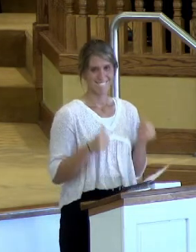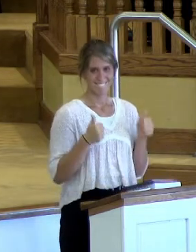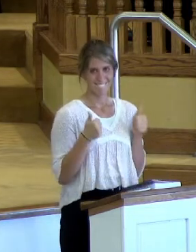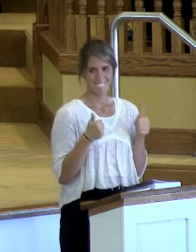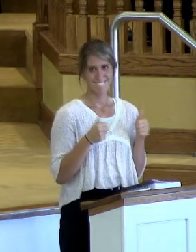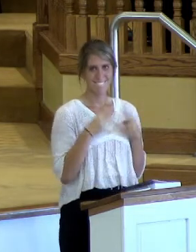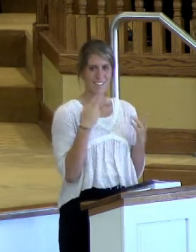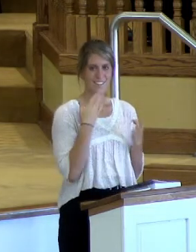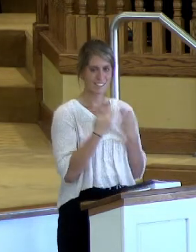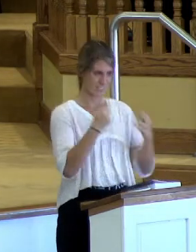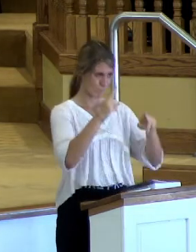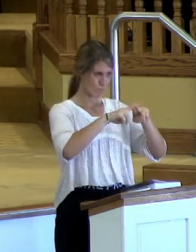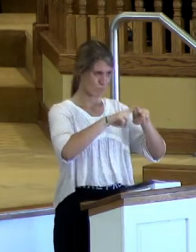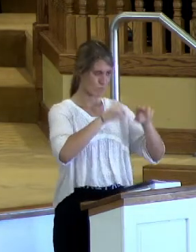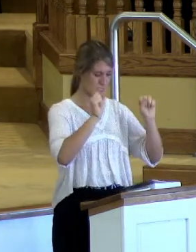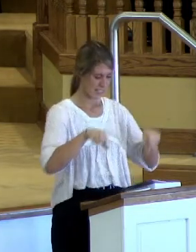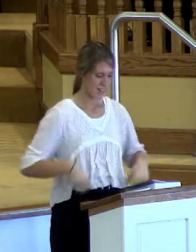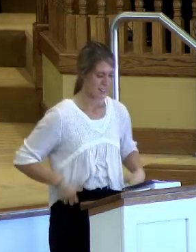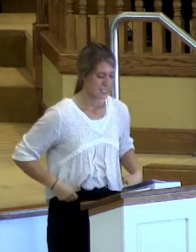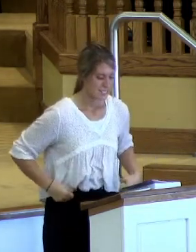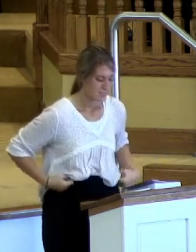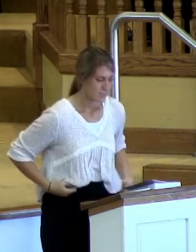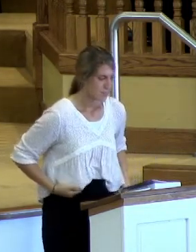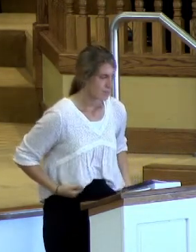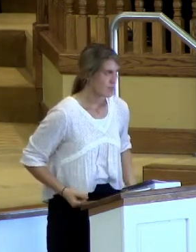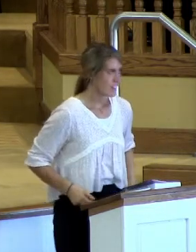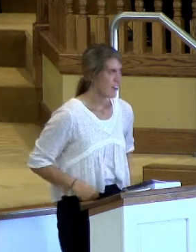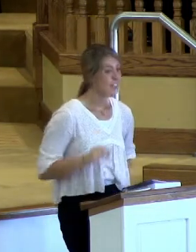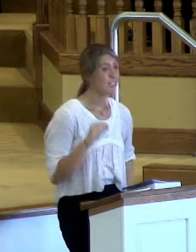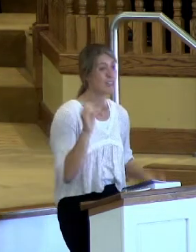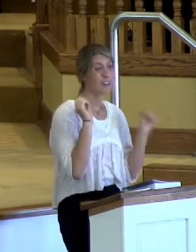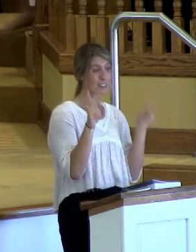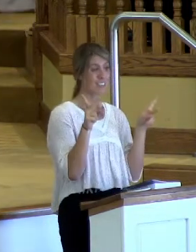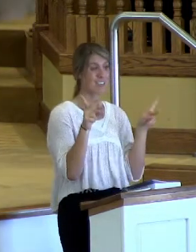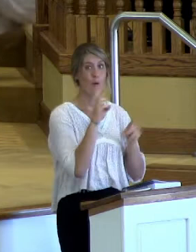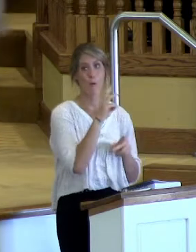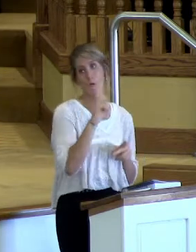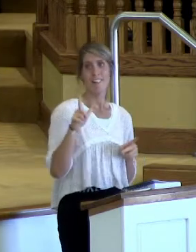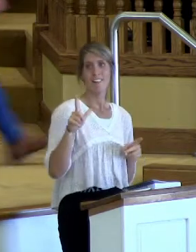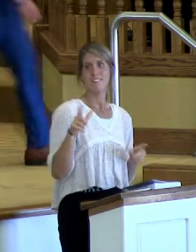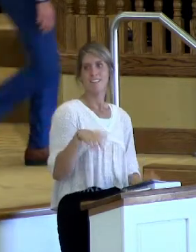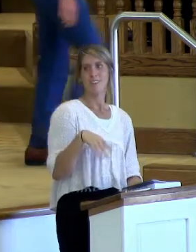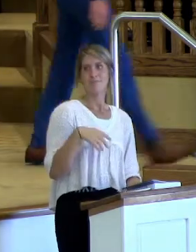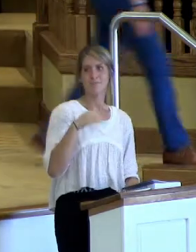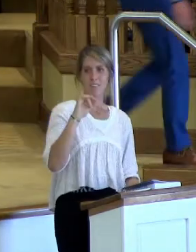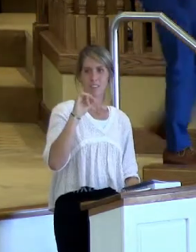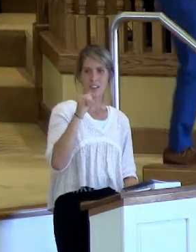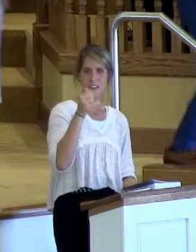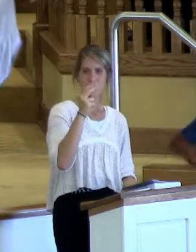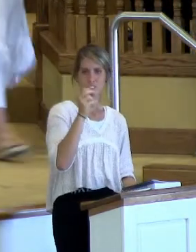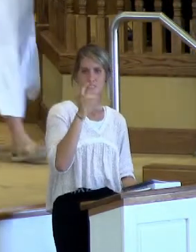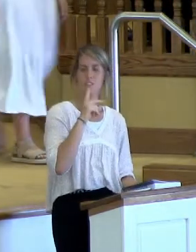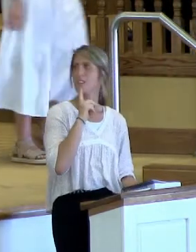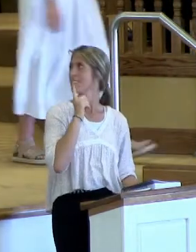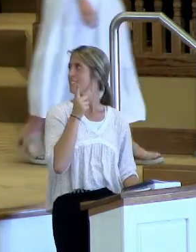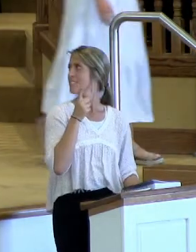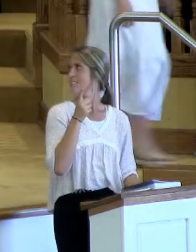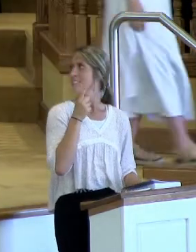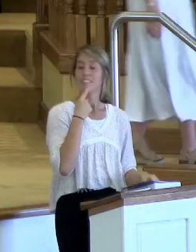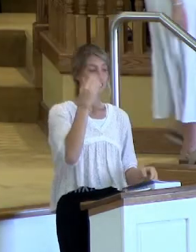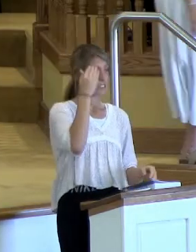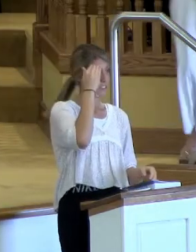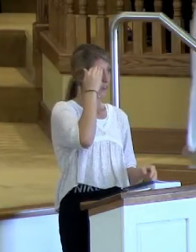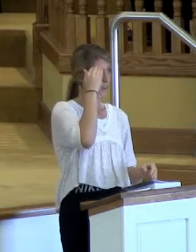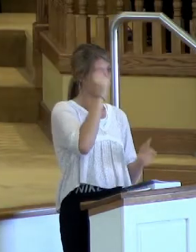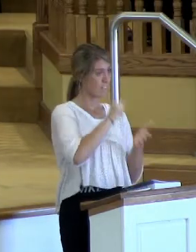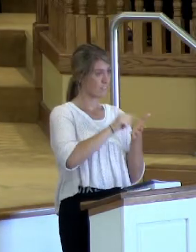exalted. Very good. You all be seated. All right. Well, Miss Jennifer back here says she knows a scripture song,